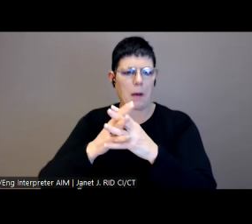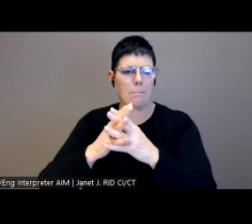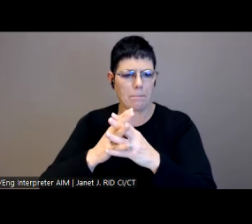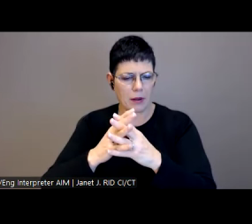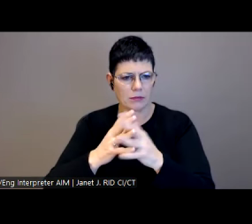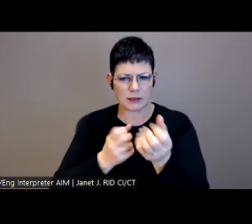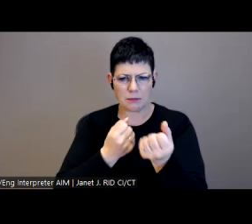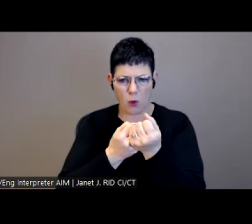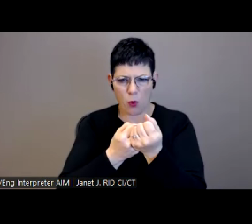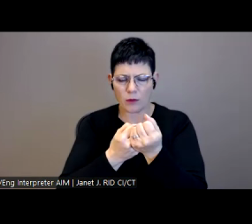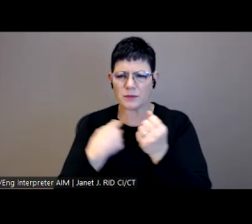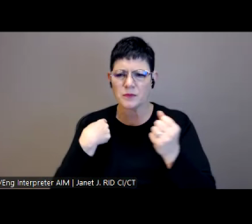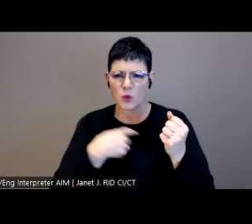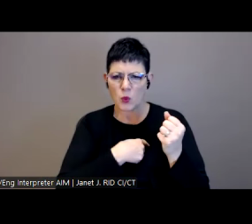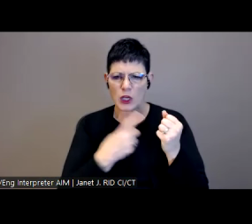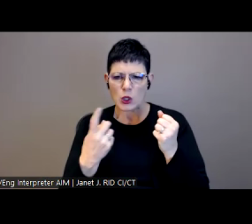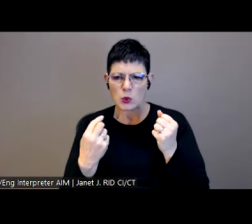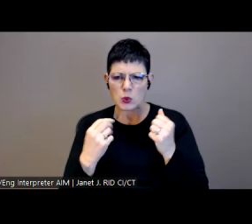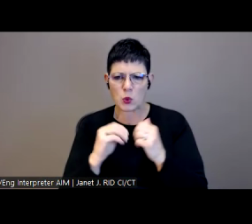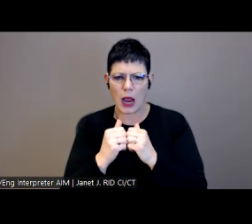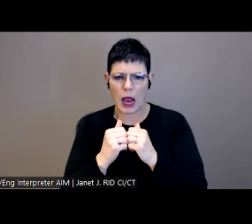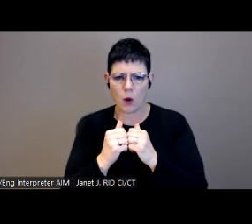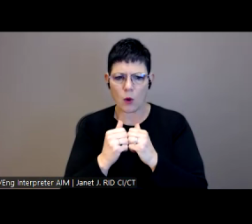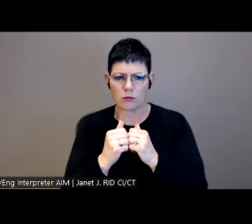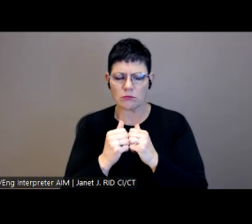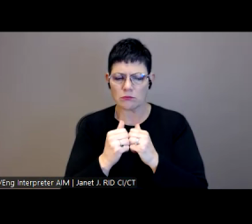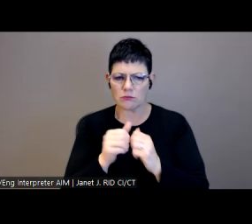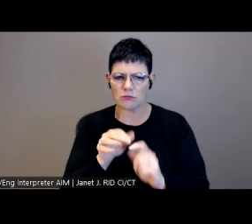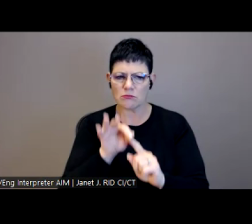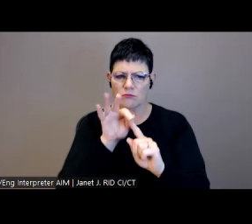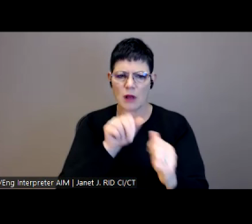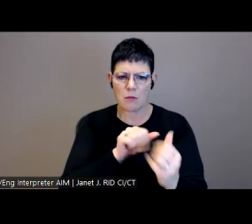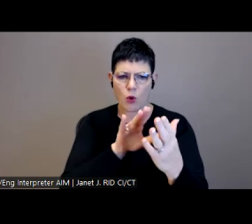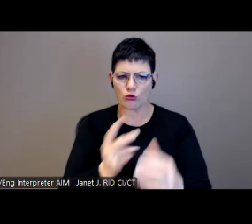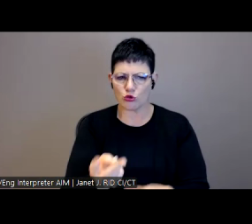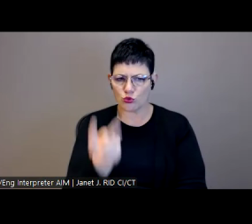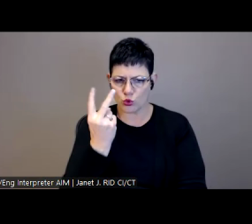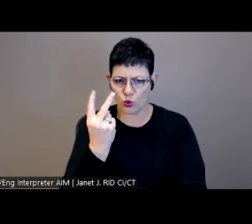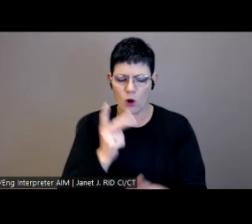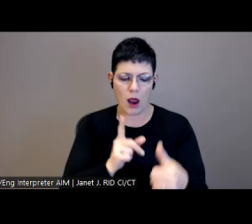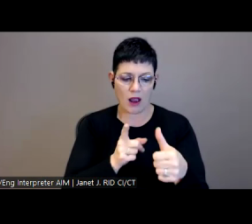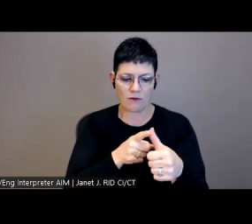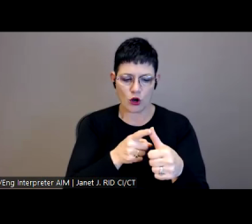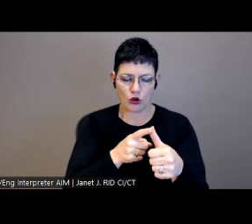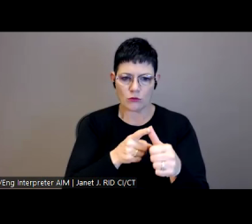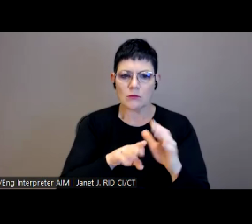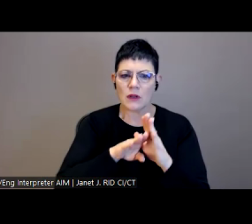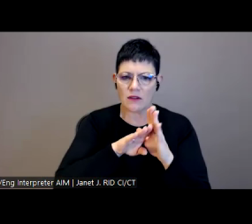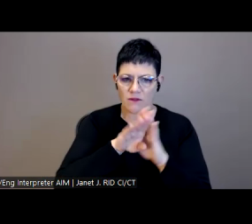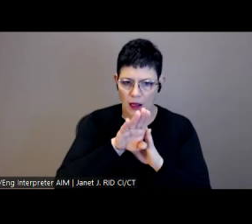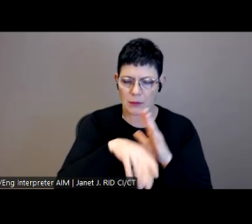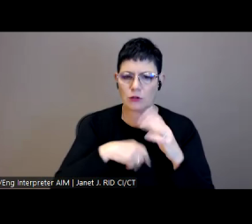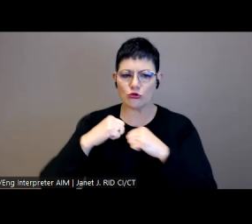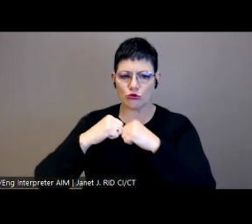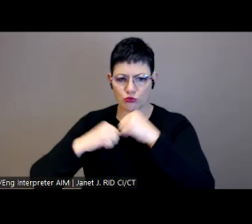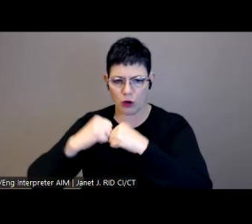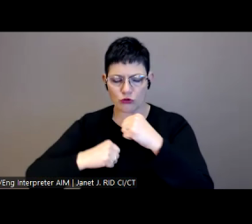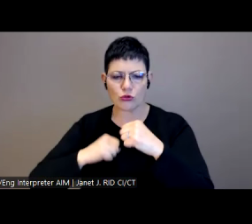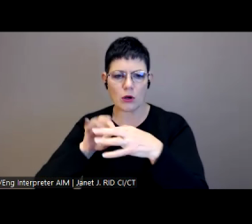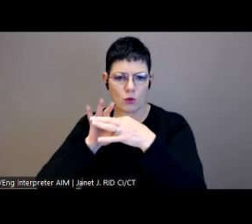We do our work through two main approaches. One is through the development of structures, processes, and